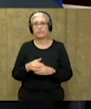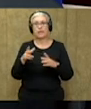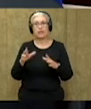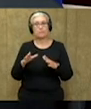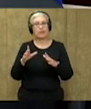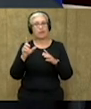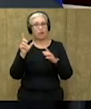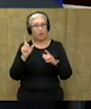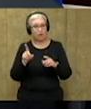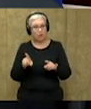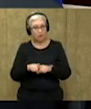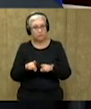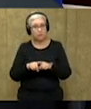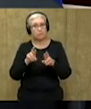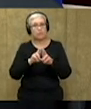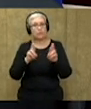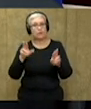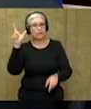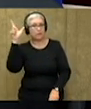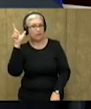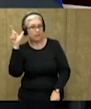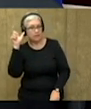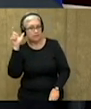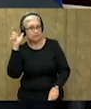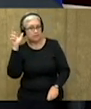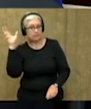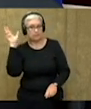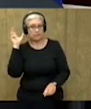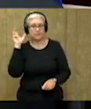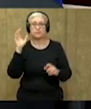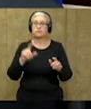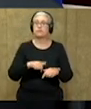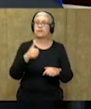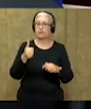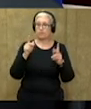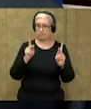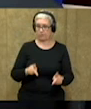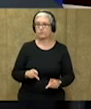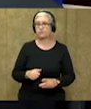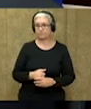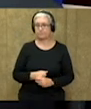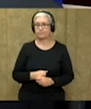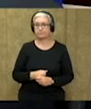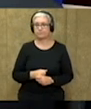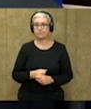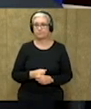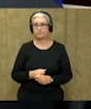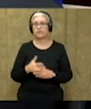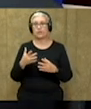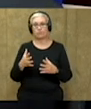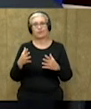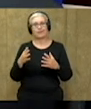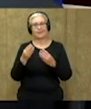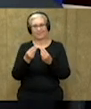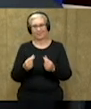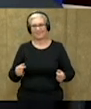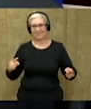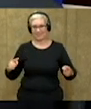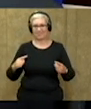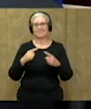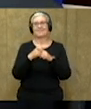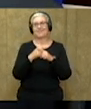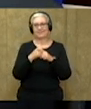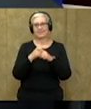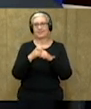listen to one another. So if we can sit down and we can do that, then we can resolve a whole lot of conflicts and we can move